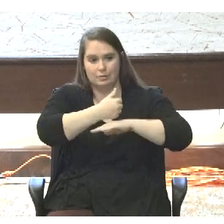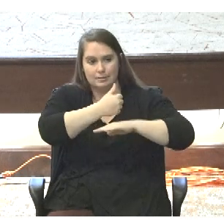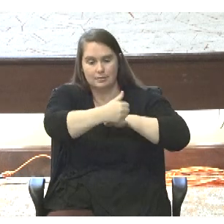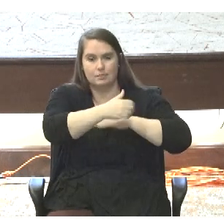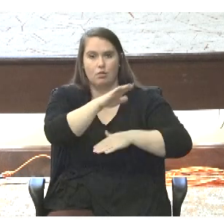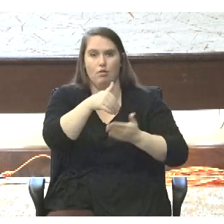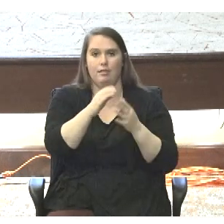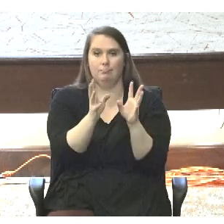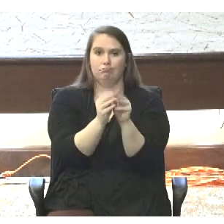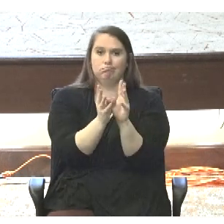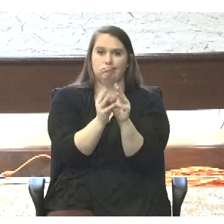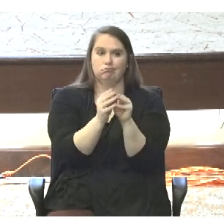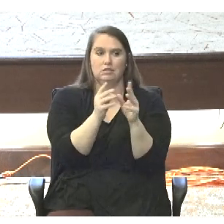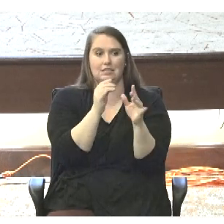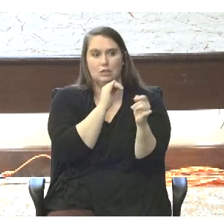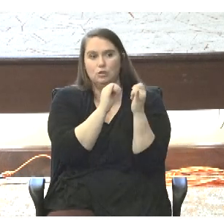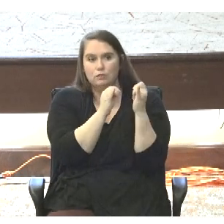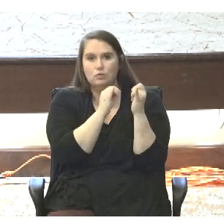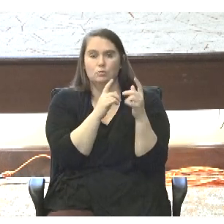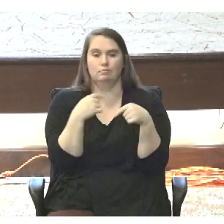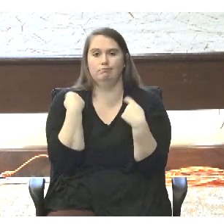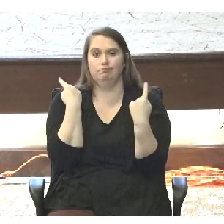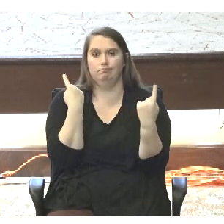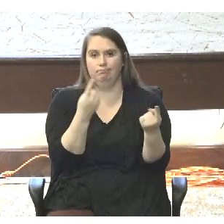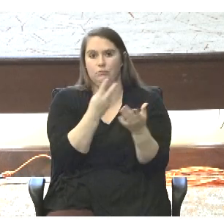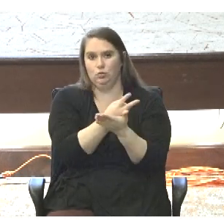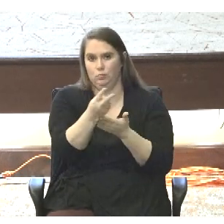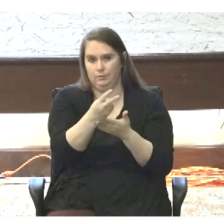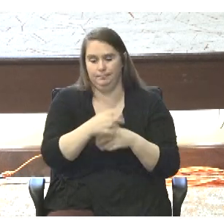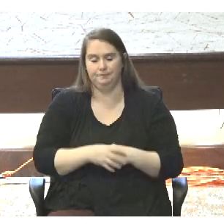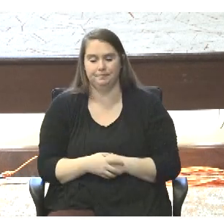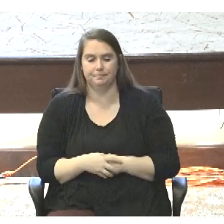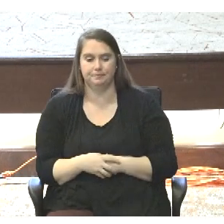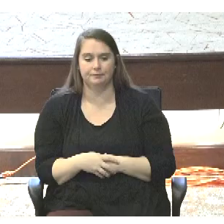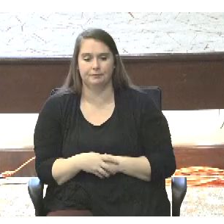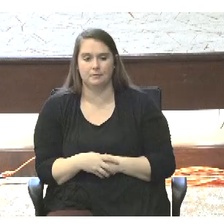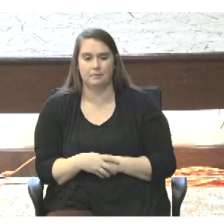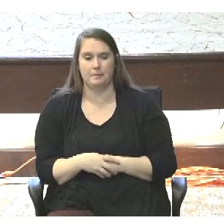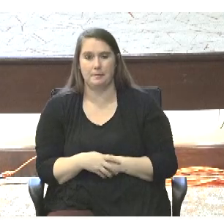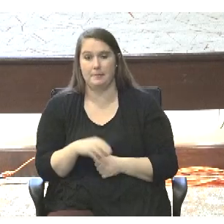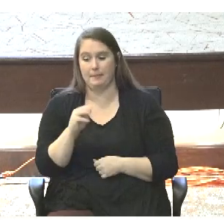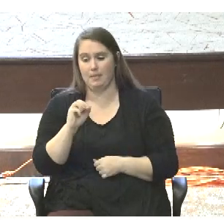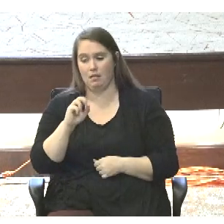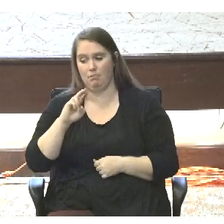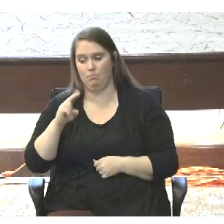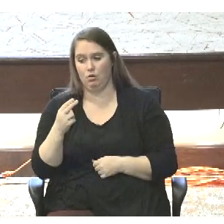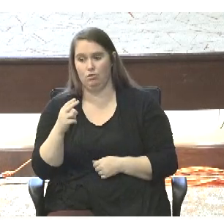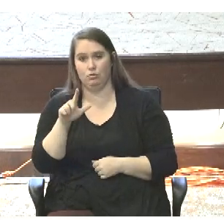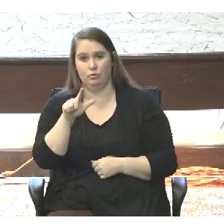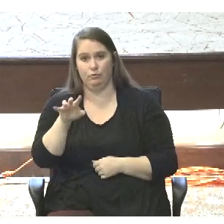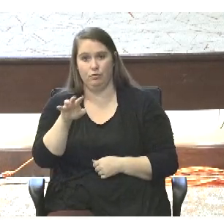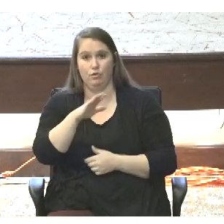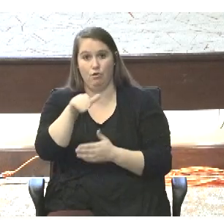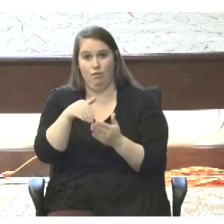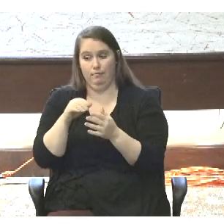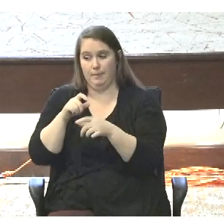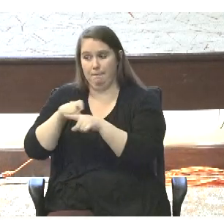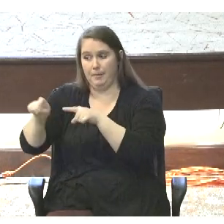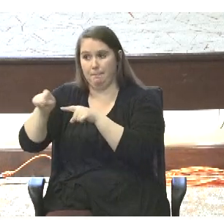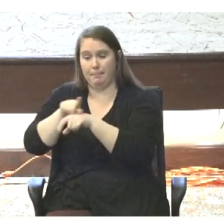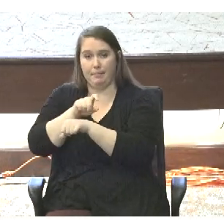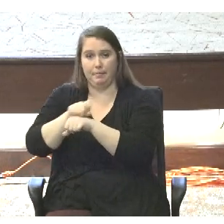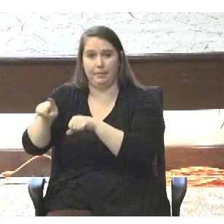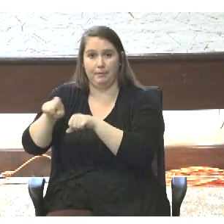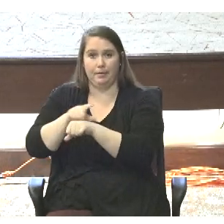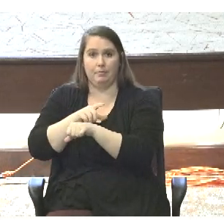stakeholder interviews that we've been conducting over this past 2 weeks. By March 24th, initial sketches and messaging will be delivered to